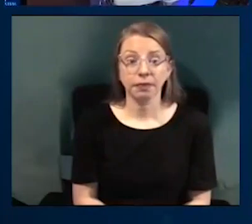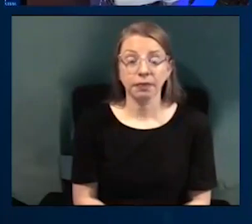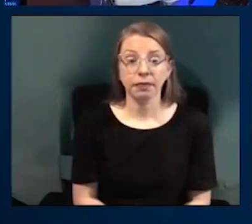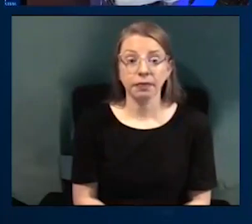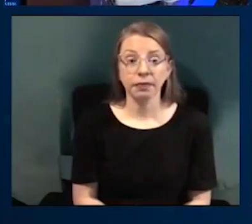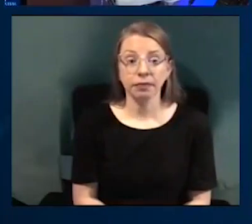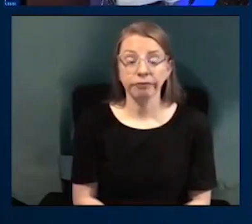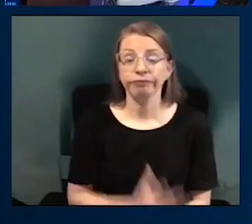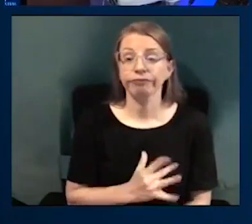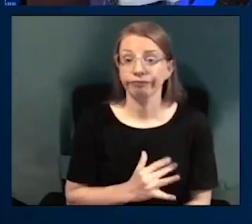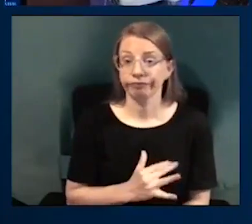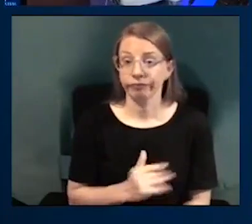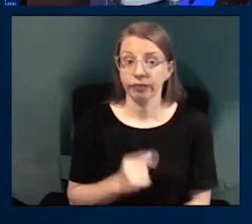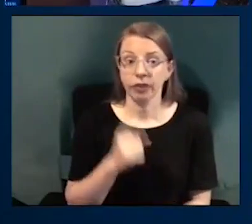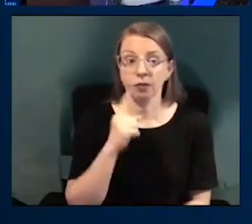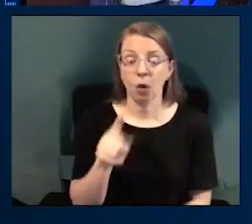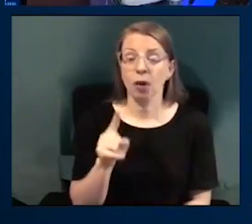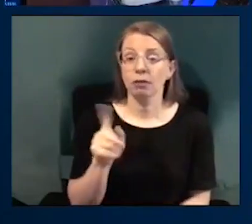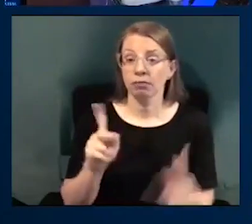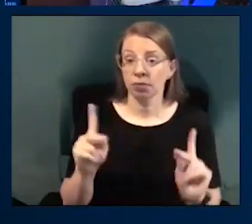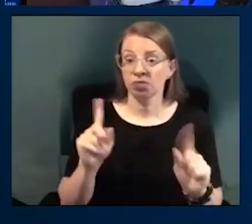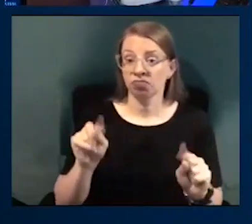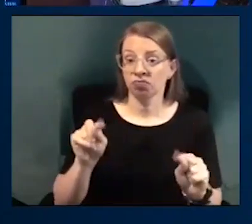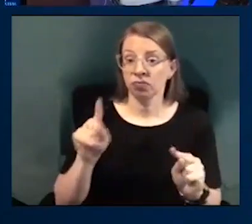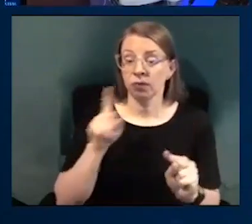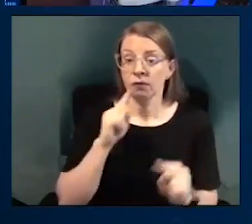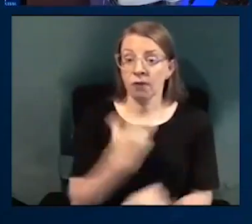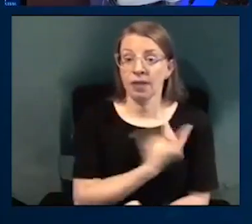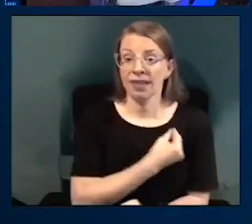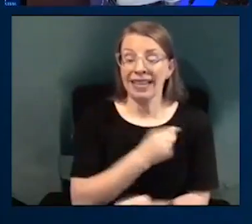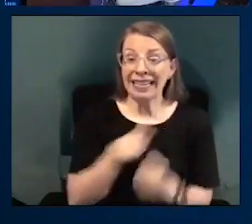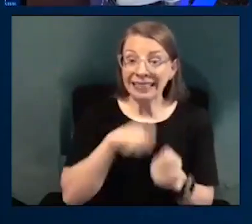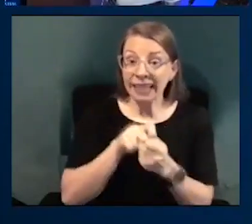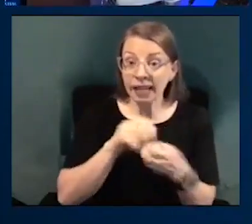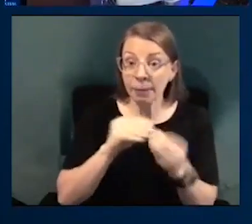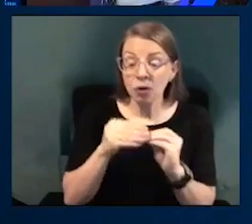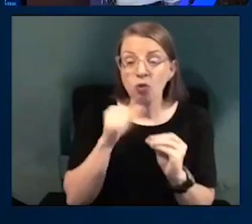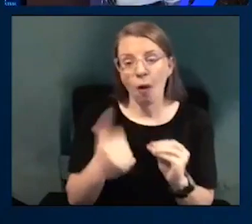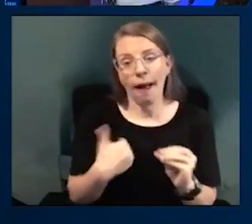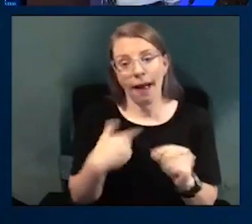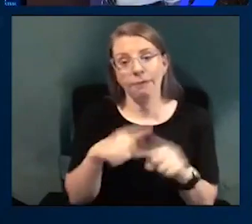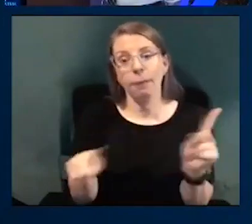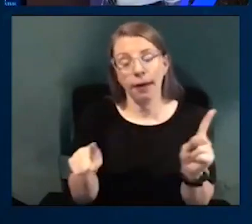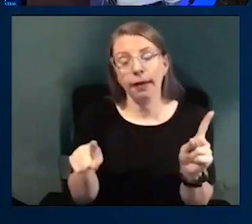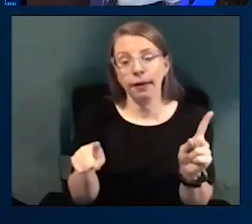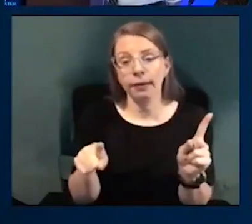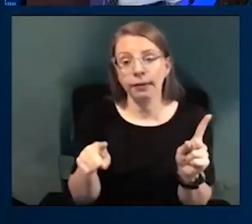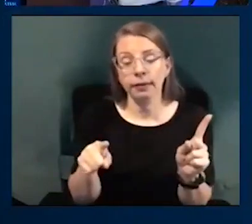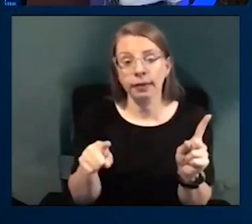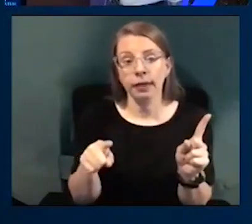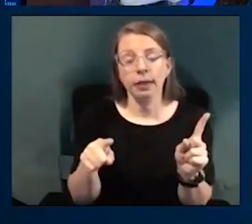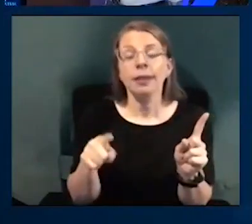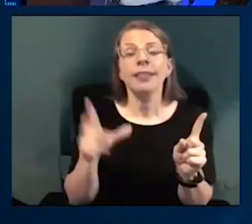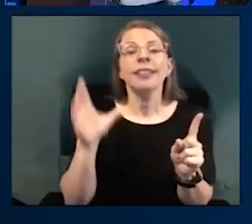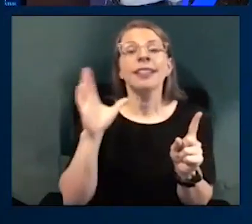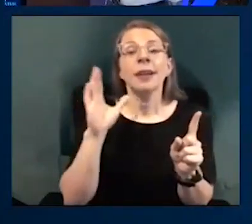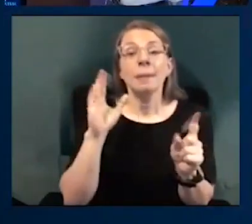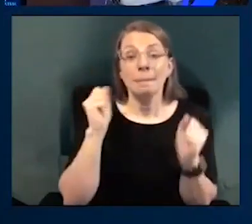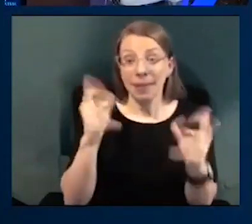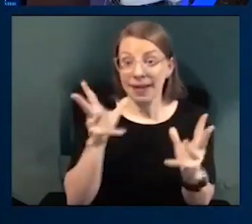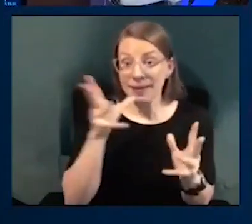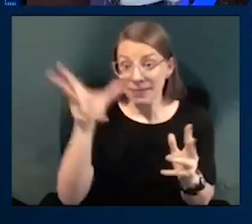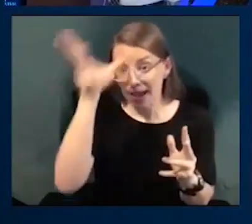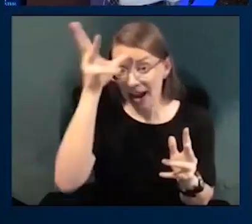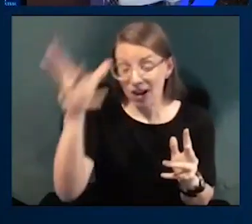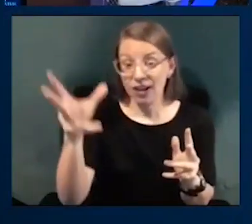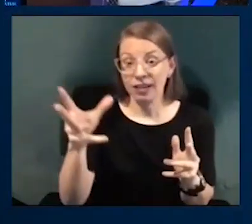absolutely. I don't have exact numbers with me today, but yeah, again, we're hearing a lot of parents All right, that you're are set. sort of breathing